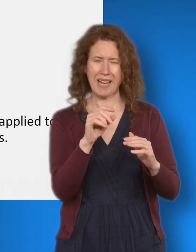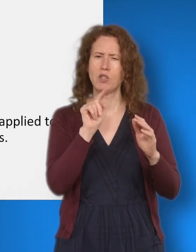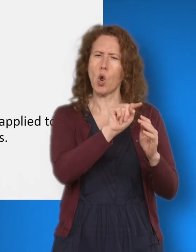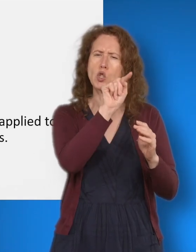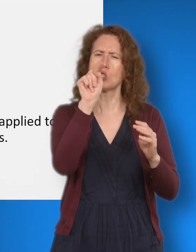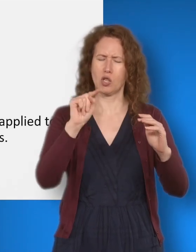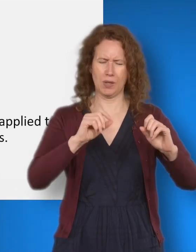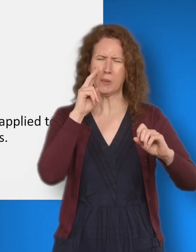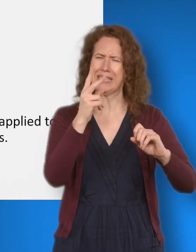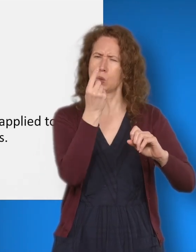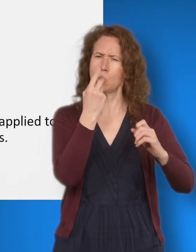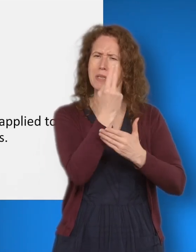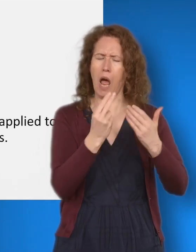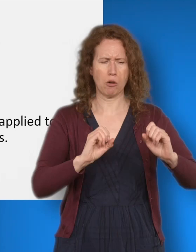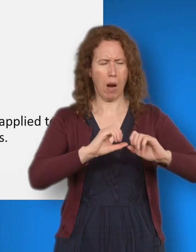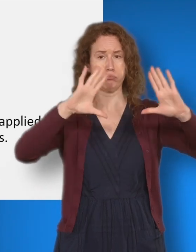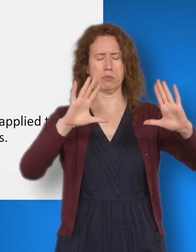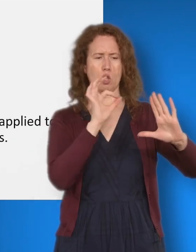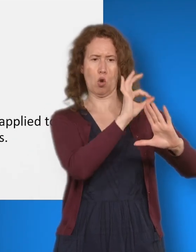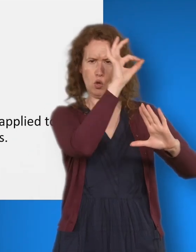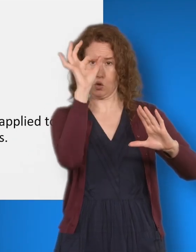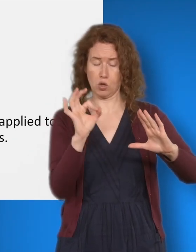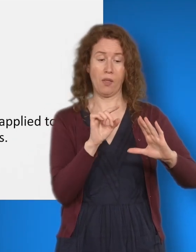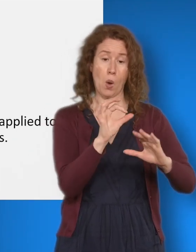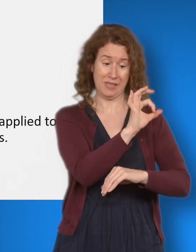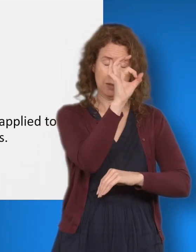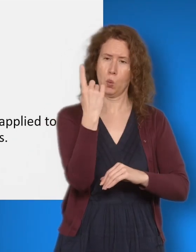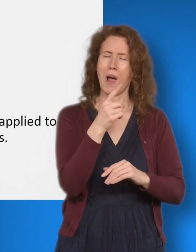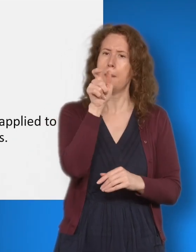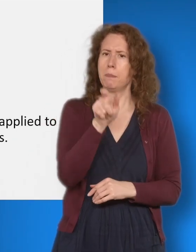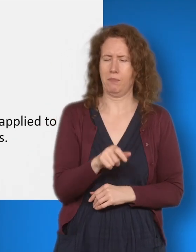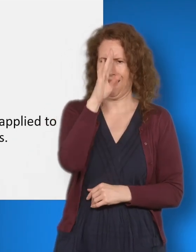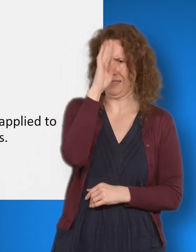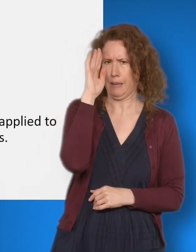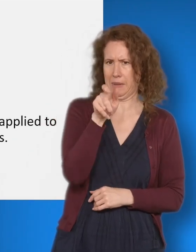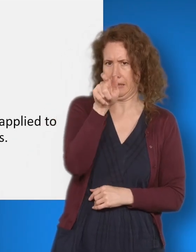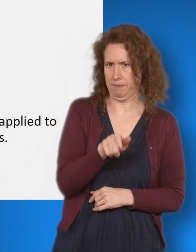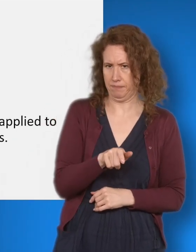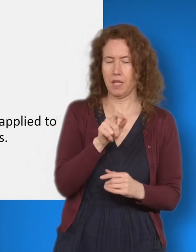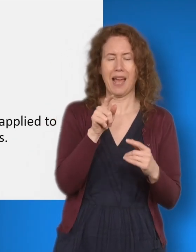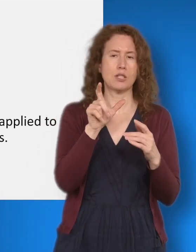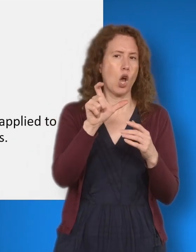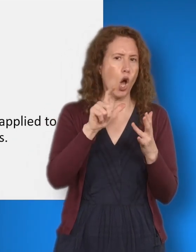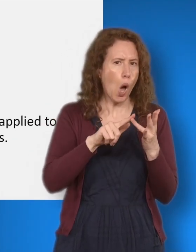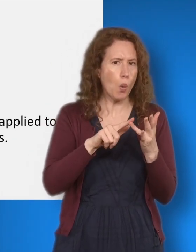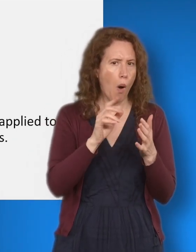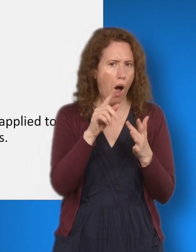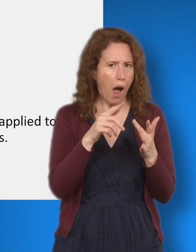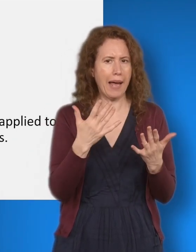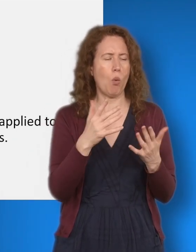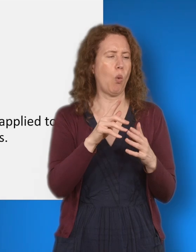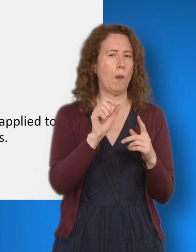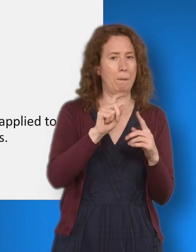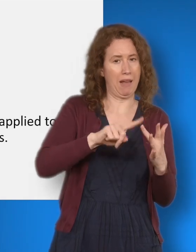dots in the network that I will show you soon, are academics. These are co-Is and PIs of the